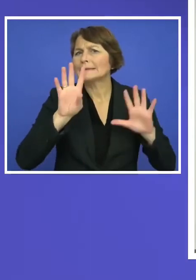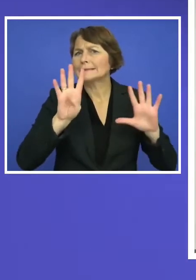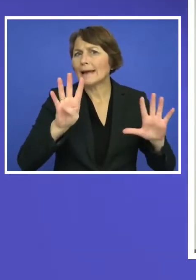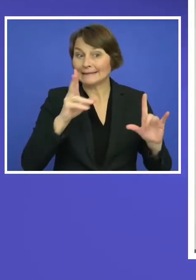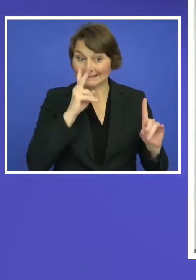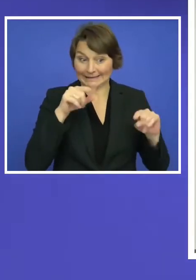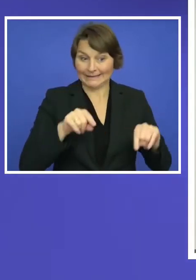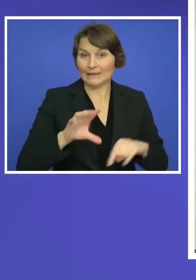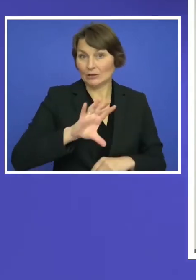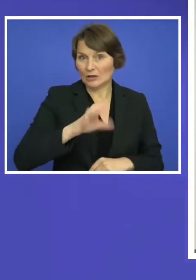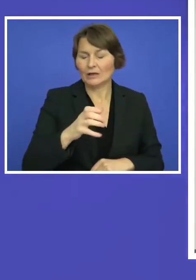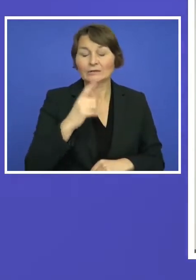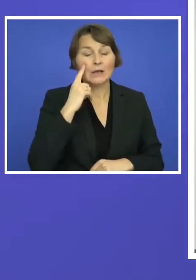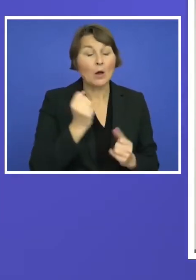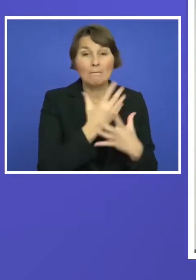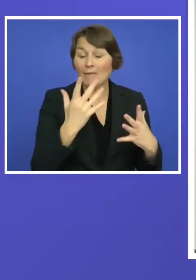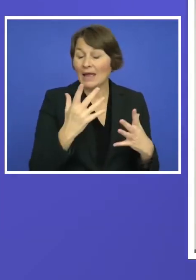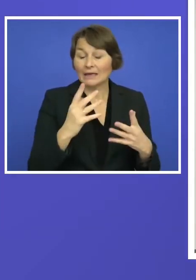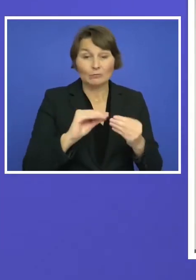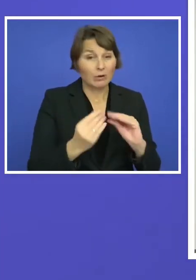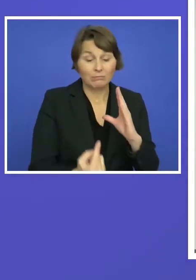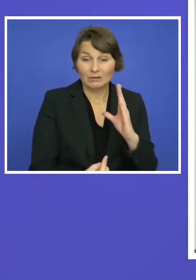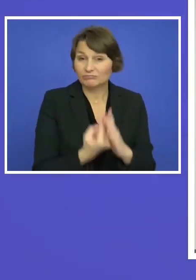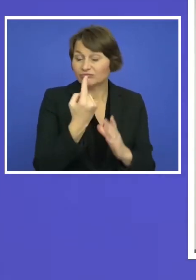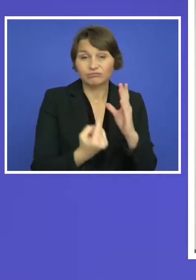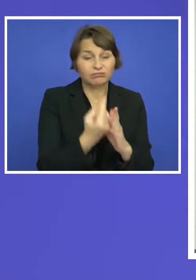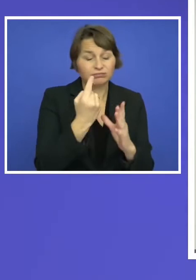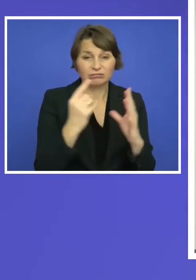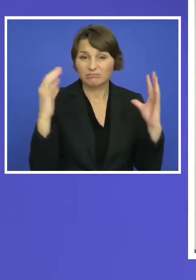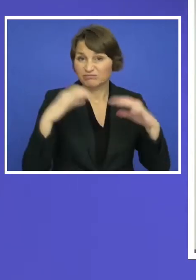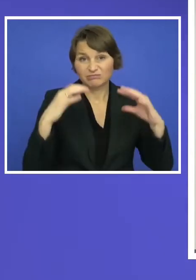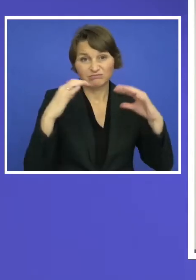after tragedy in Lebanon. Can I have my PowerPoint, please?